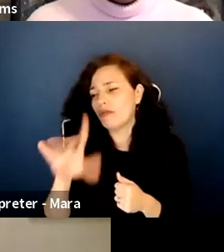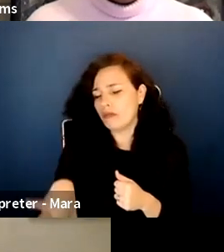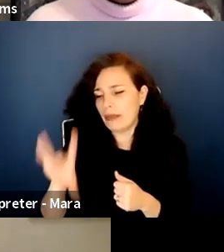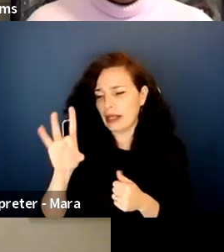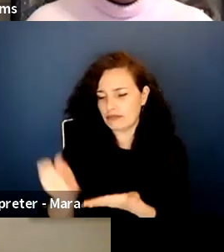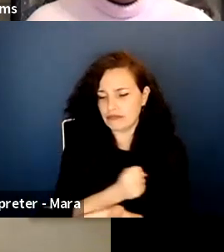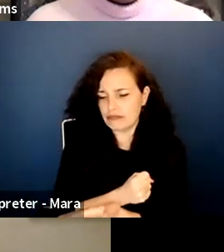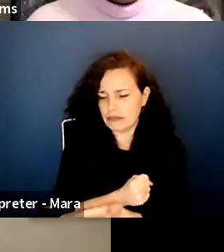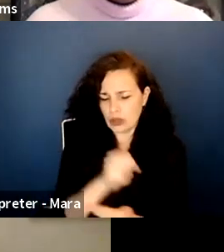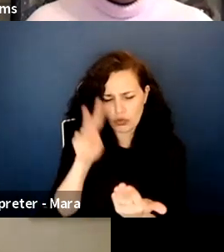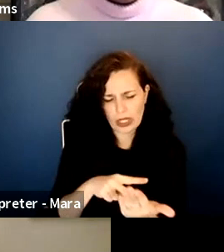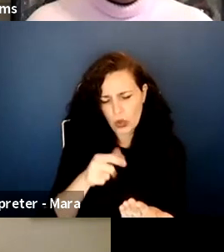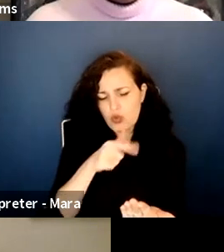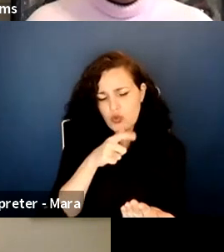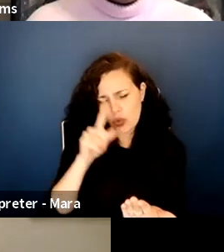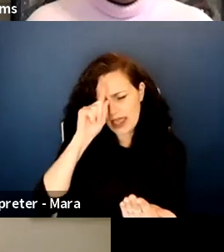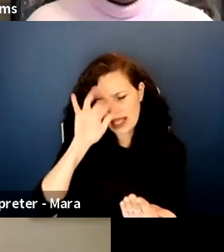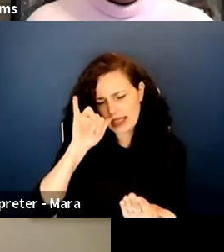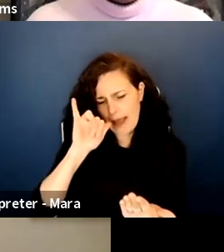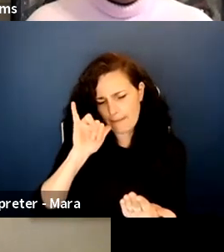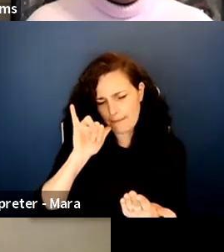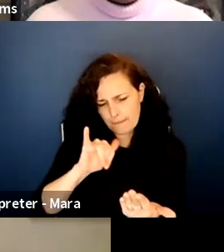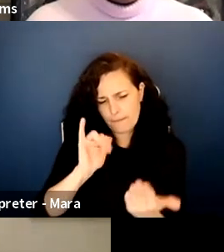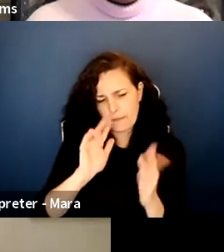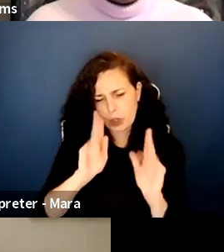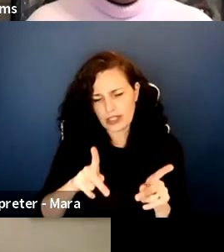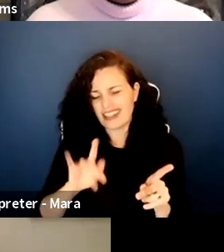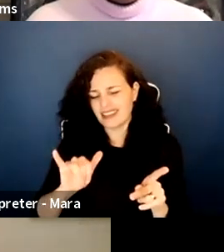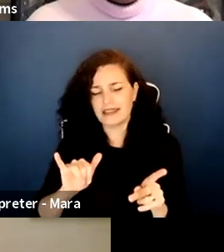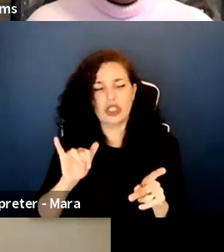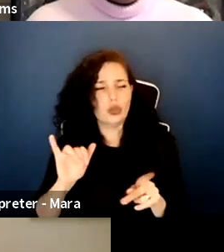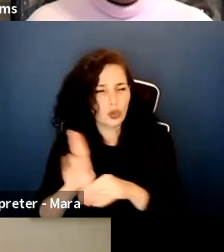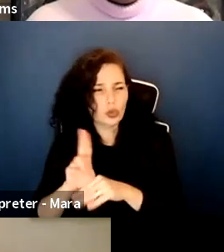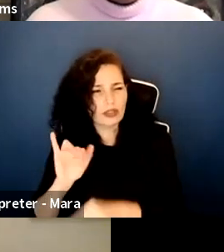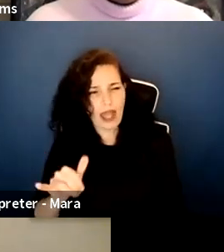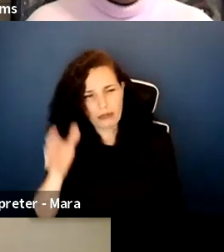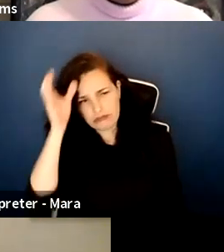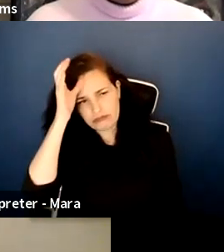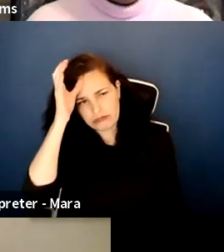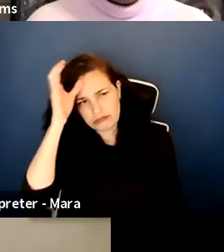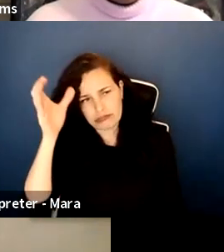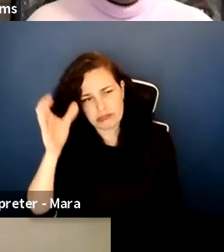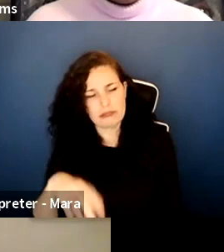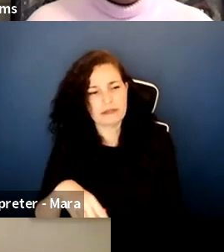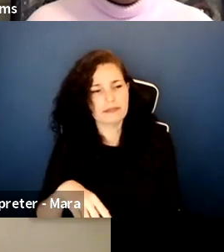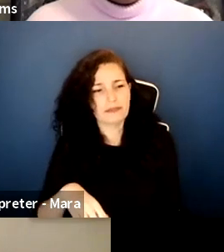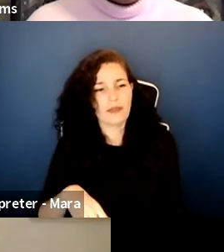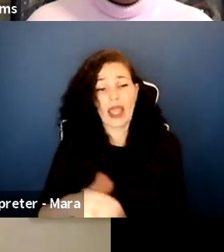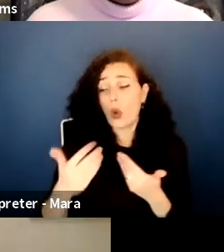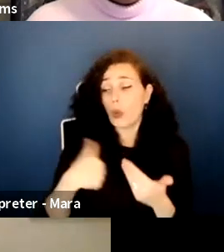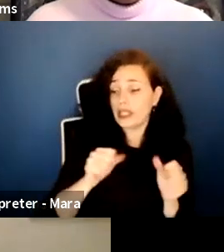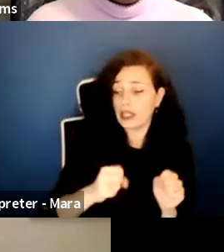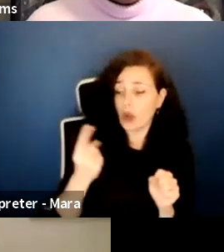this person is? Go for it. And then we can always touch base with you and say, hey, you know what? I get what you did. Can you